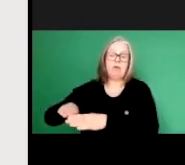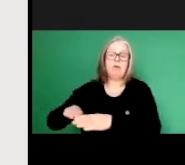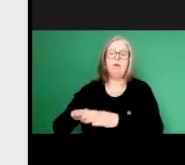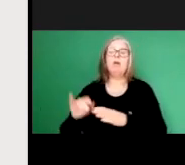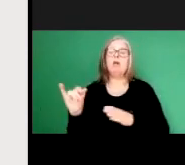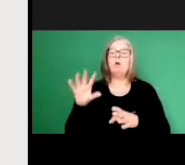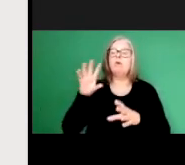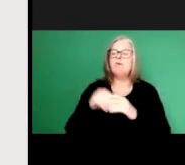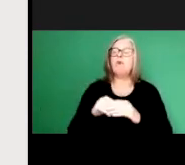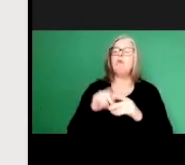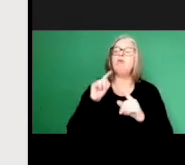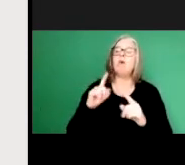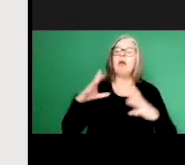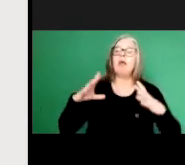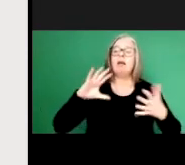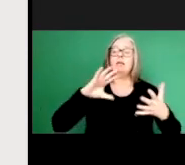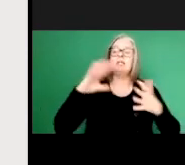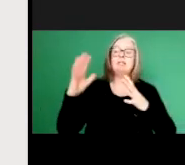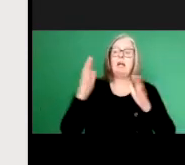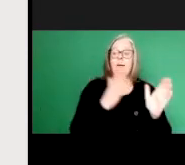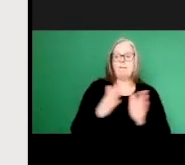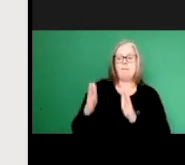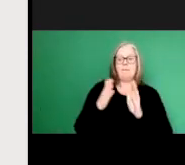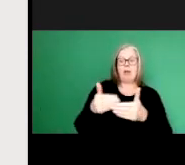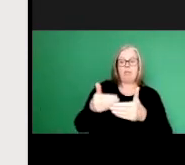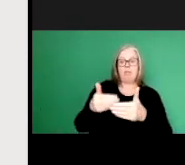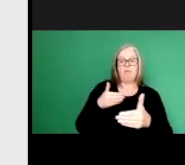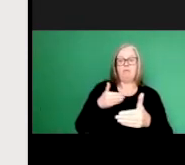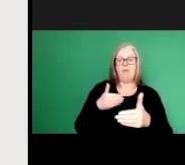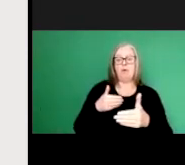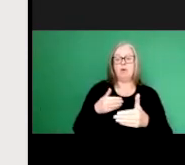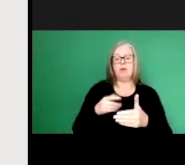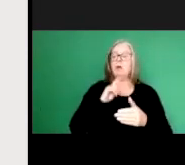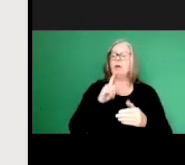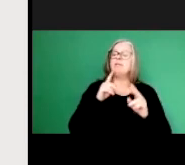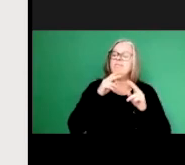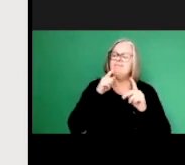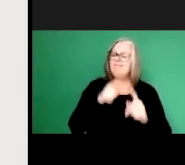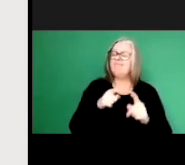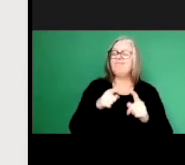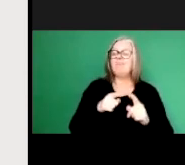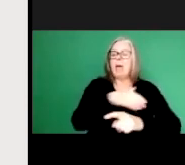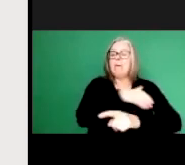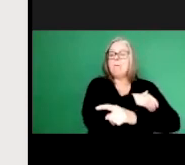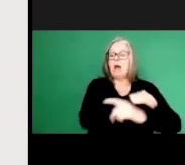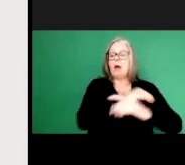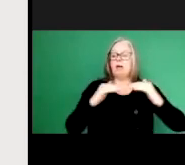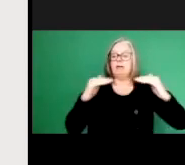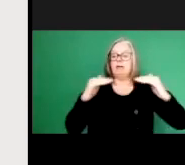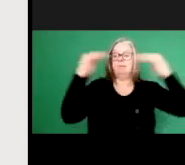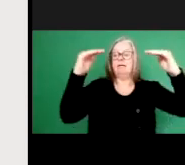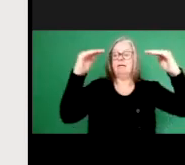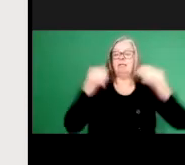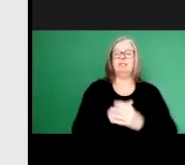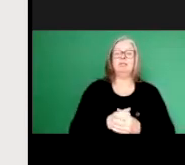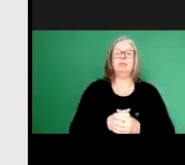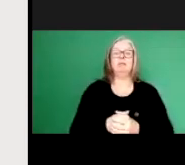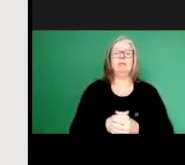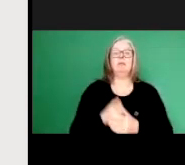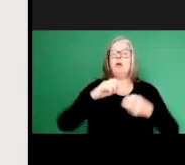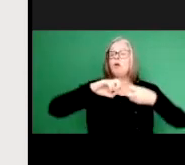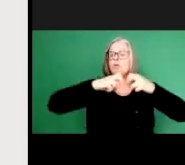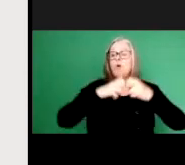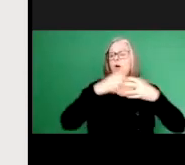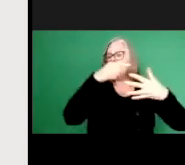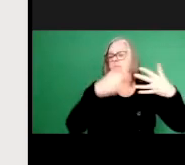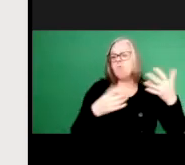planning. Um, but looking at basically dimensions of power, um, in, uh, what the problems are and how